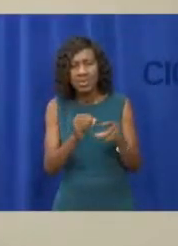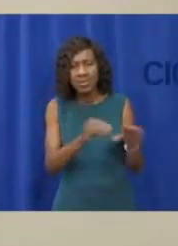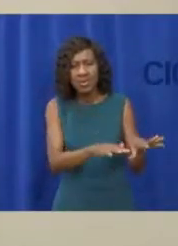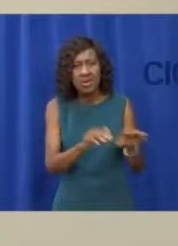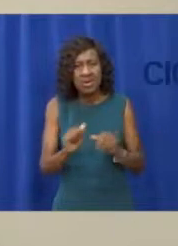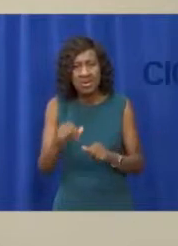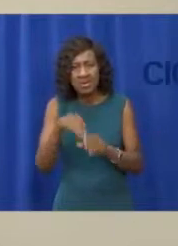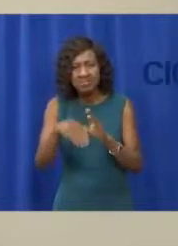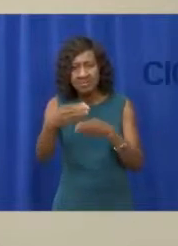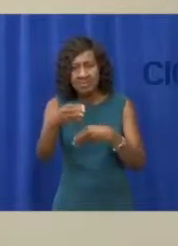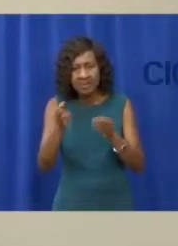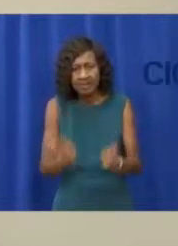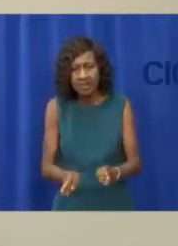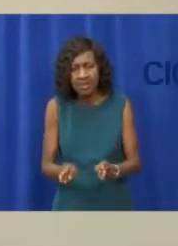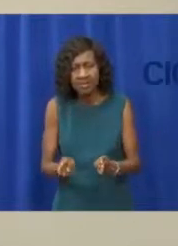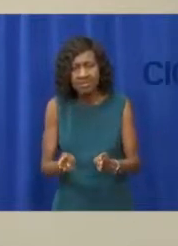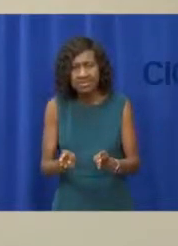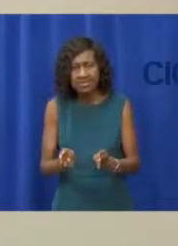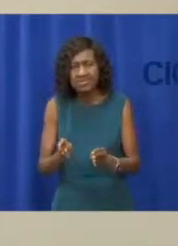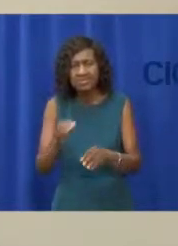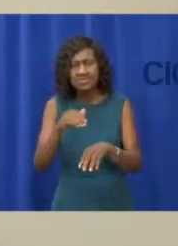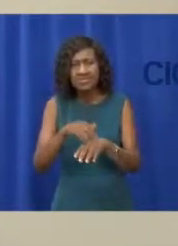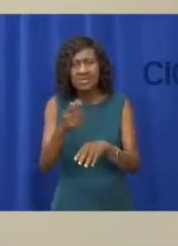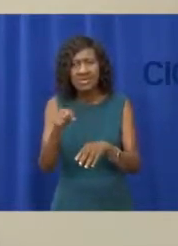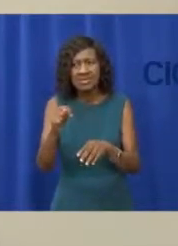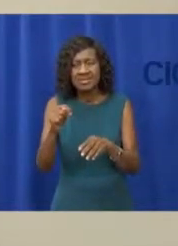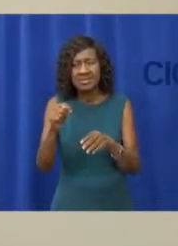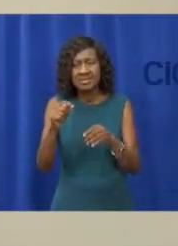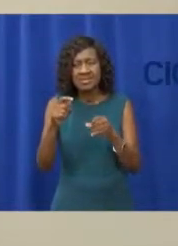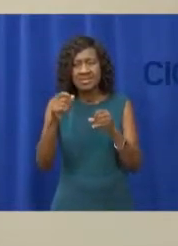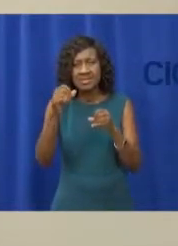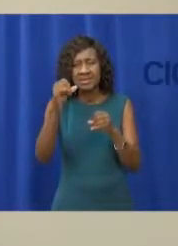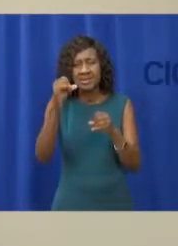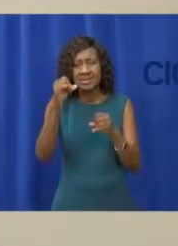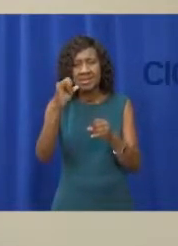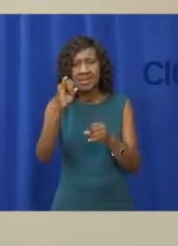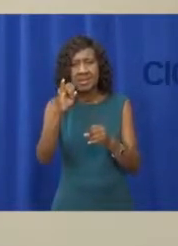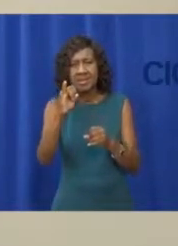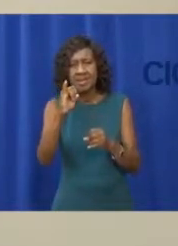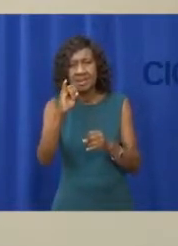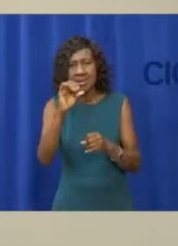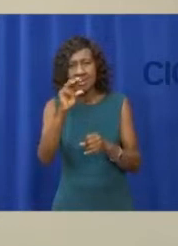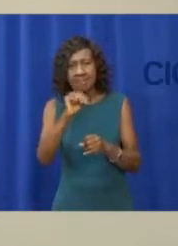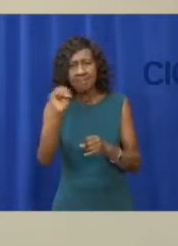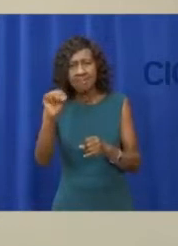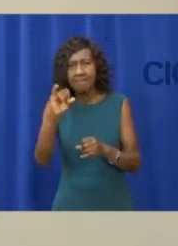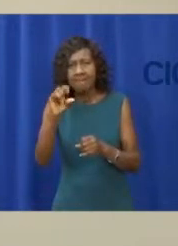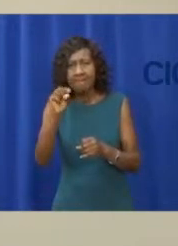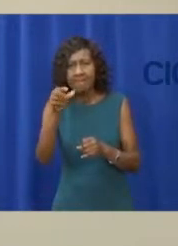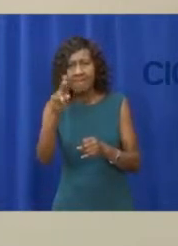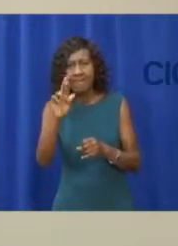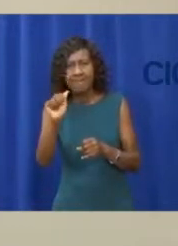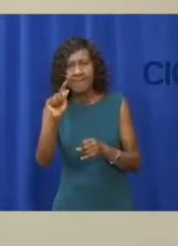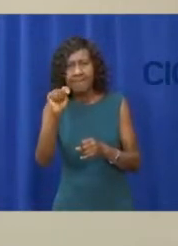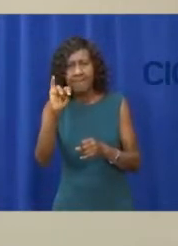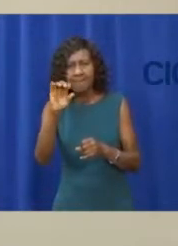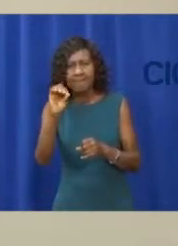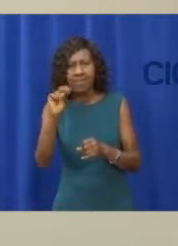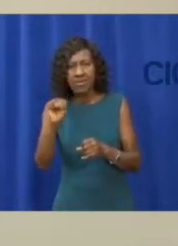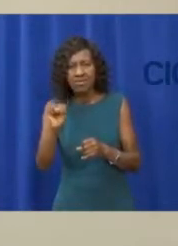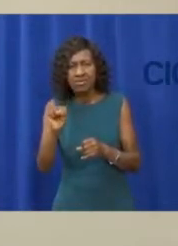offices, formerly the CIA Immigration Headquarters on Elgin Avenue. Contact number is